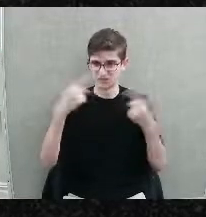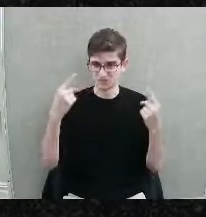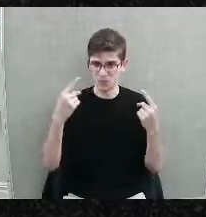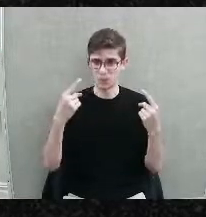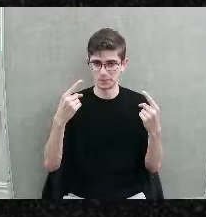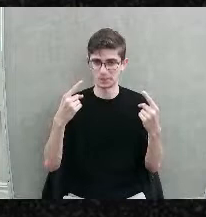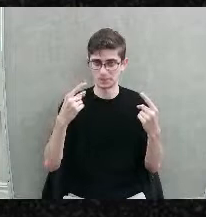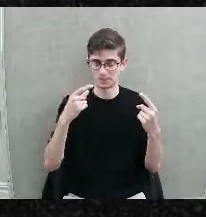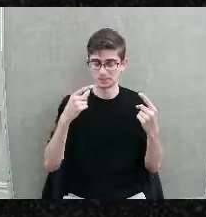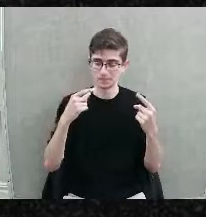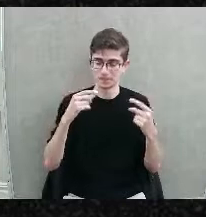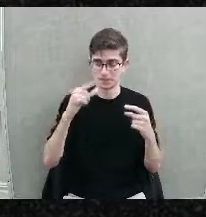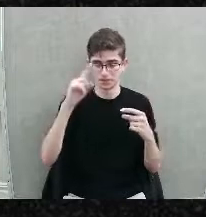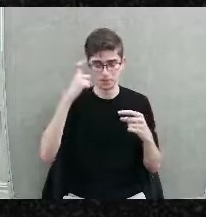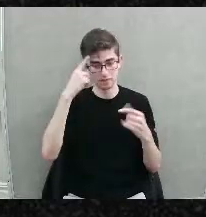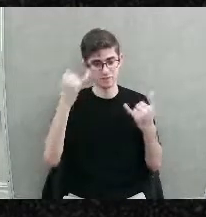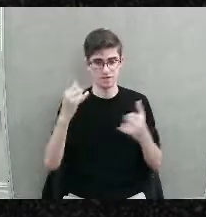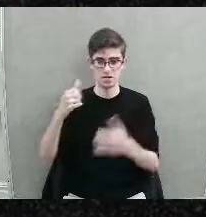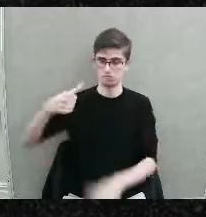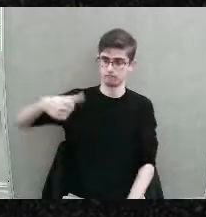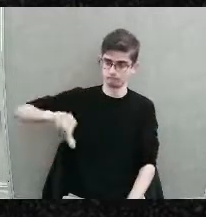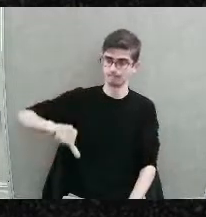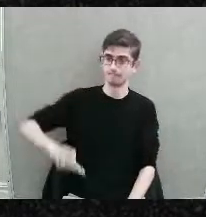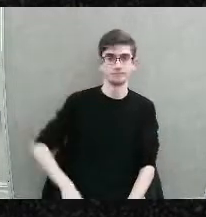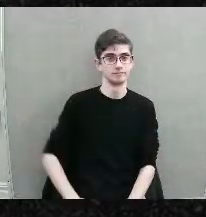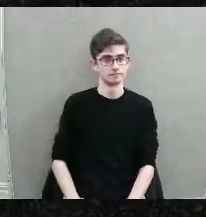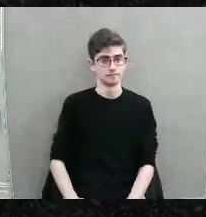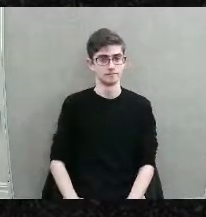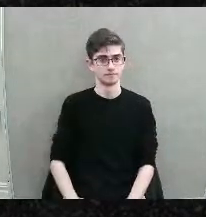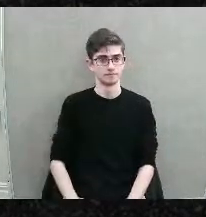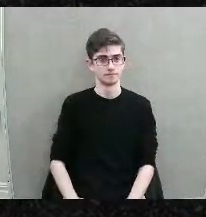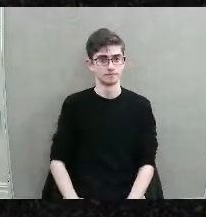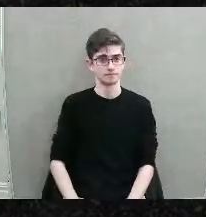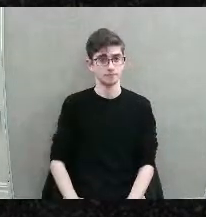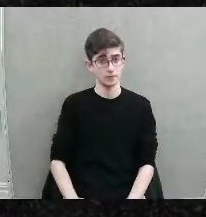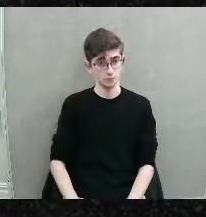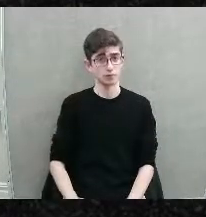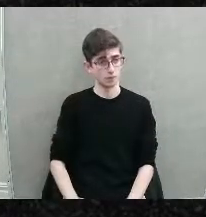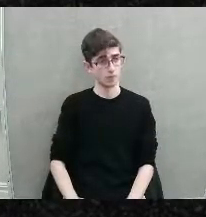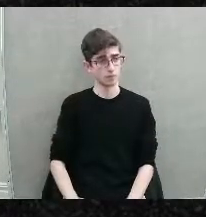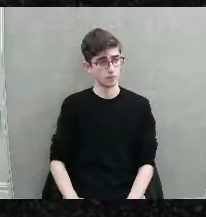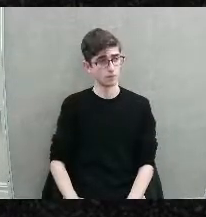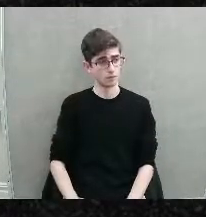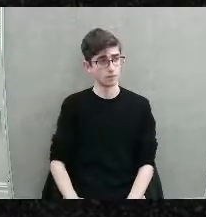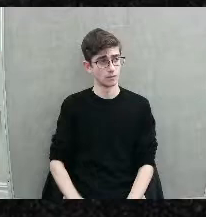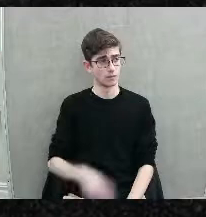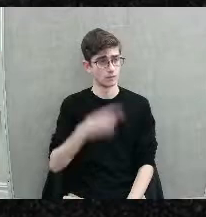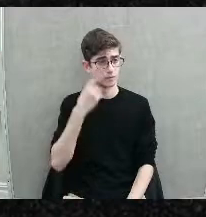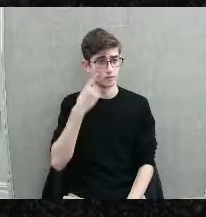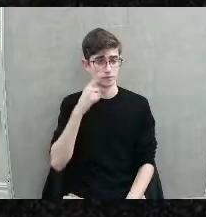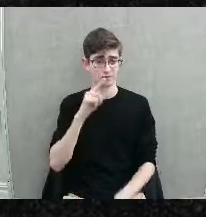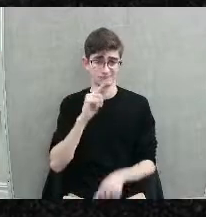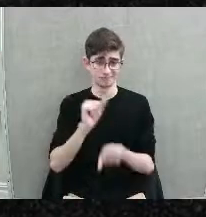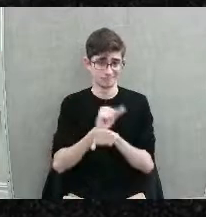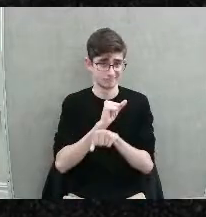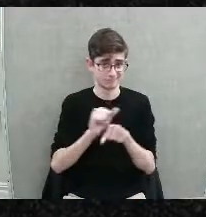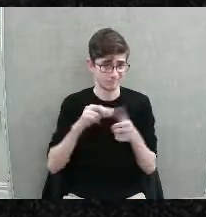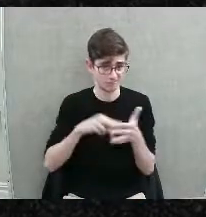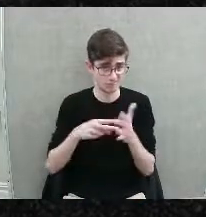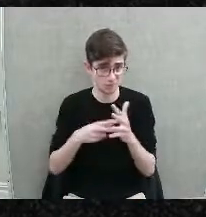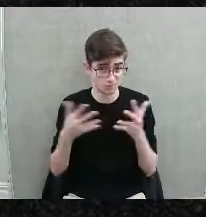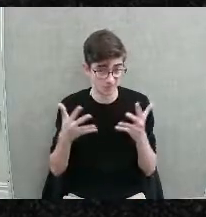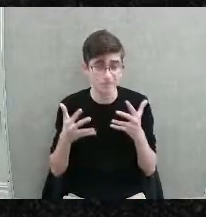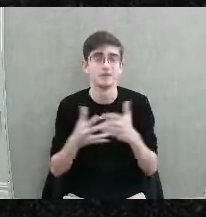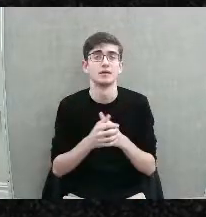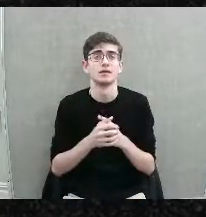by the government. And what this meant in terms of, in practical terms, is that one